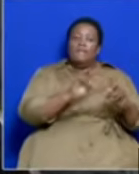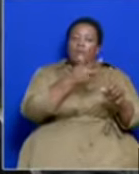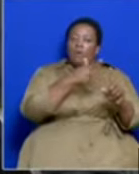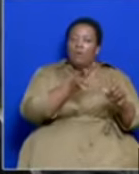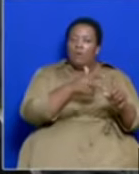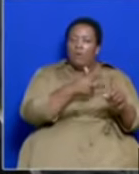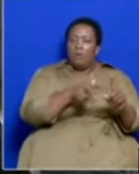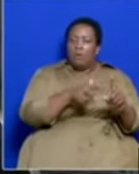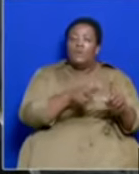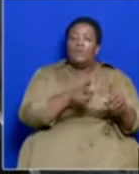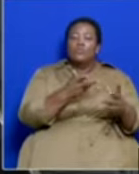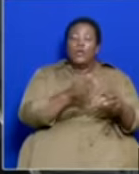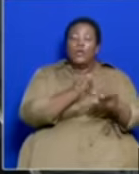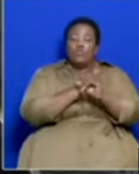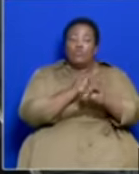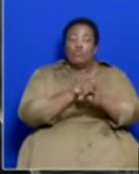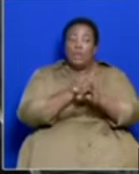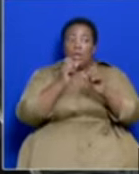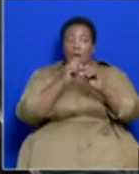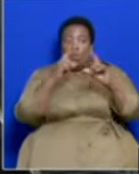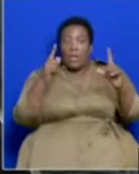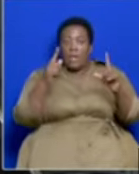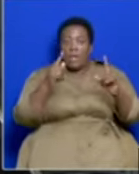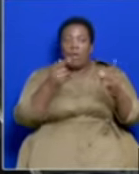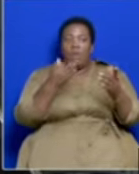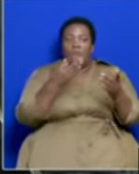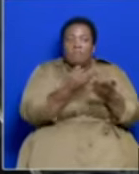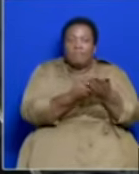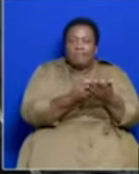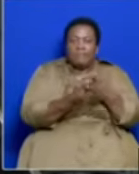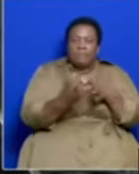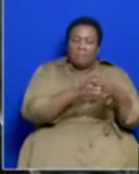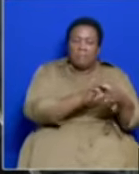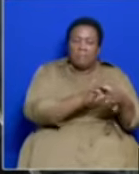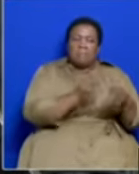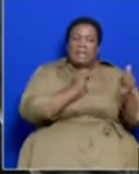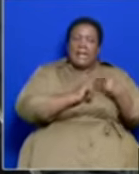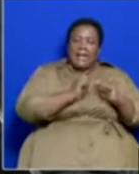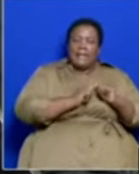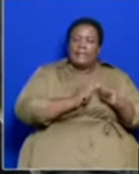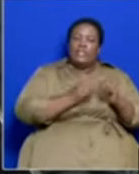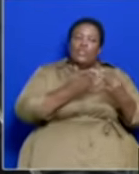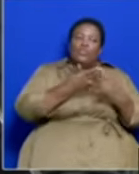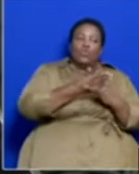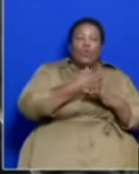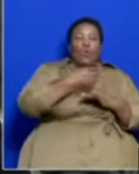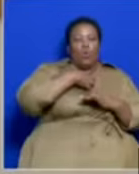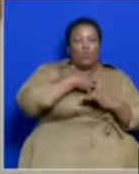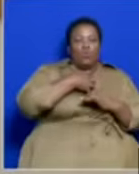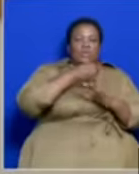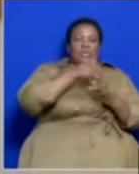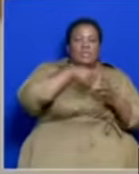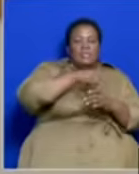of the relevant facts, they act on them through their own internal processes.